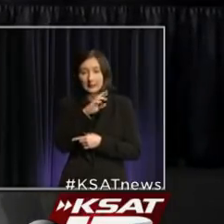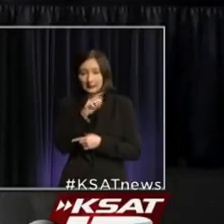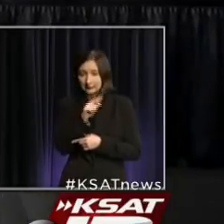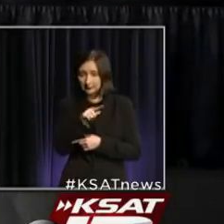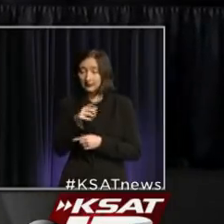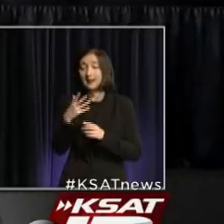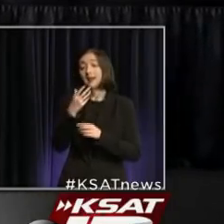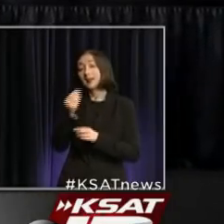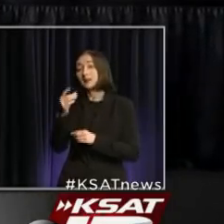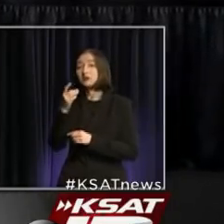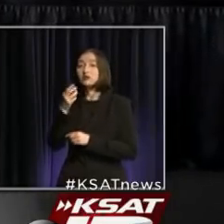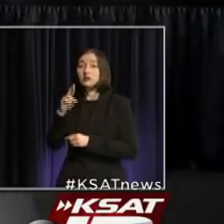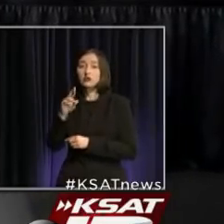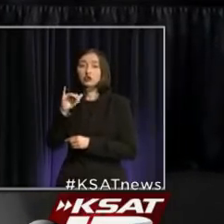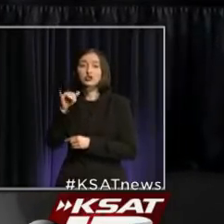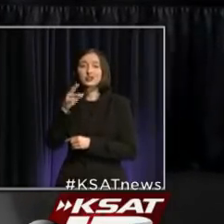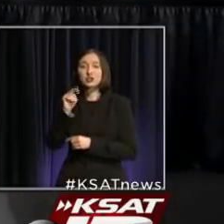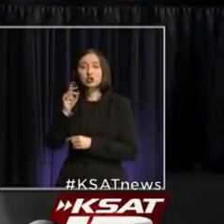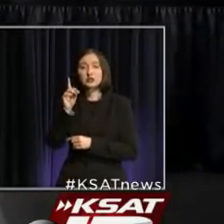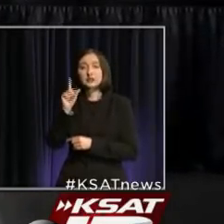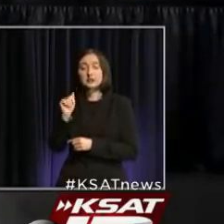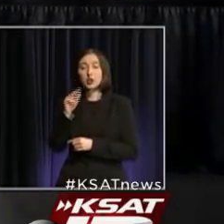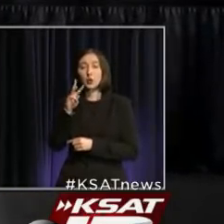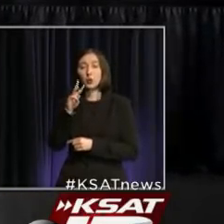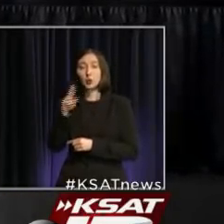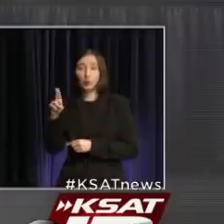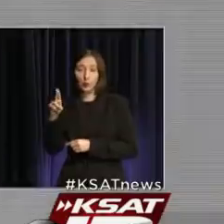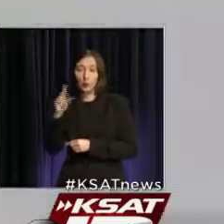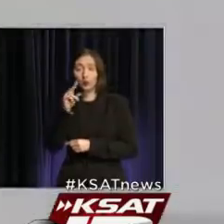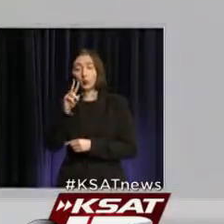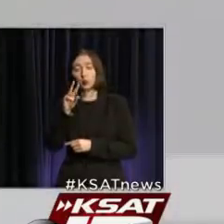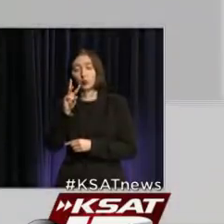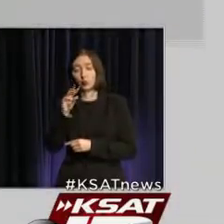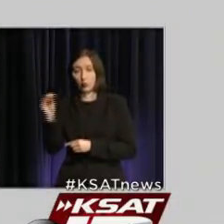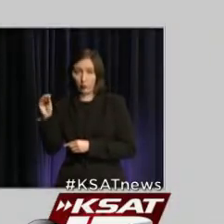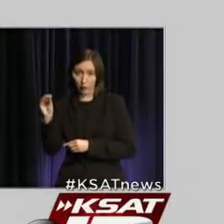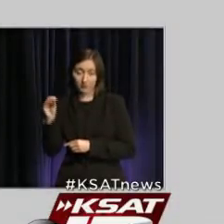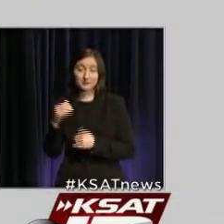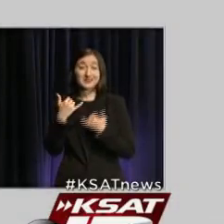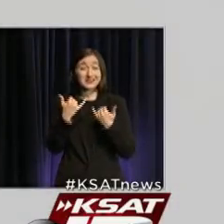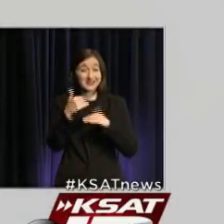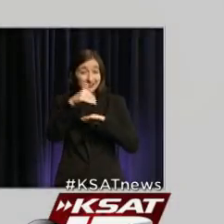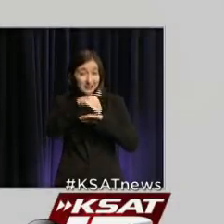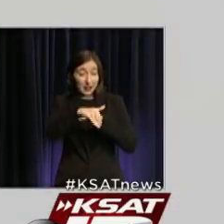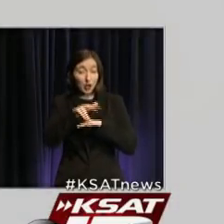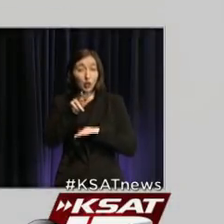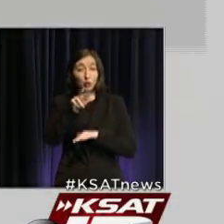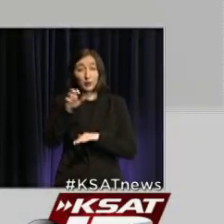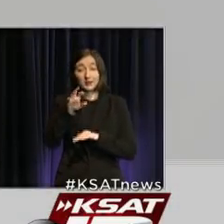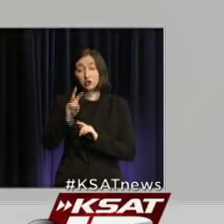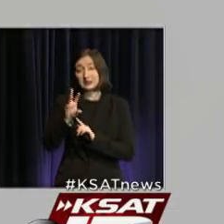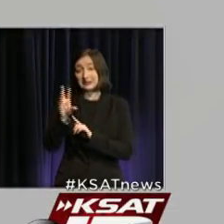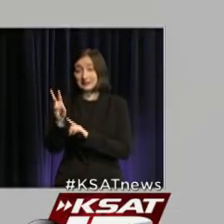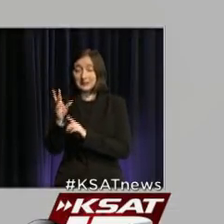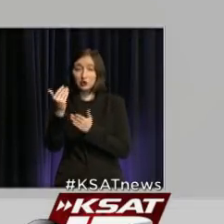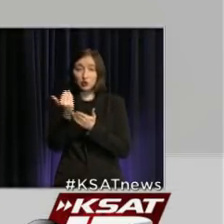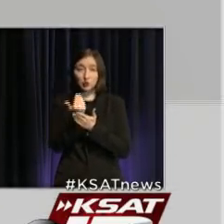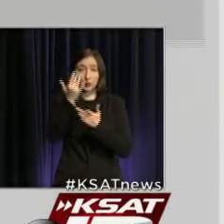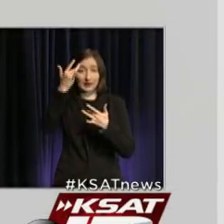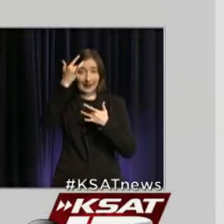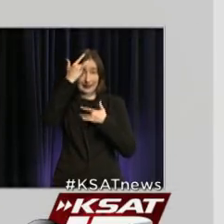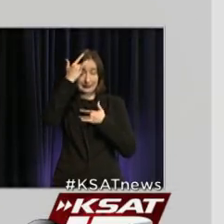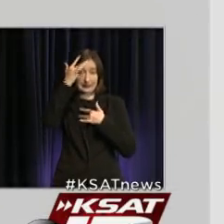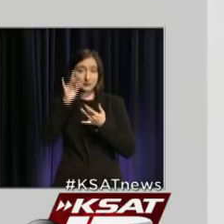our COVID-19 update for the San Antonio community. Tonight, we're reporting 366 new cases of COVID-19, which brings a total